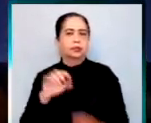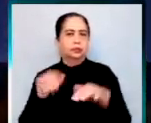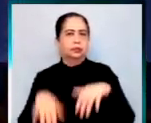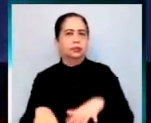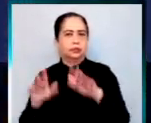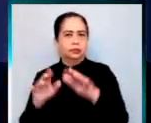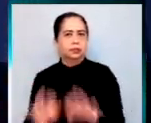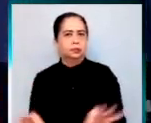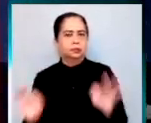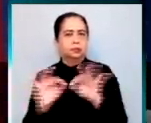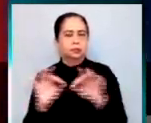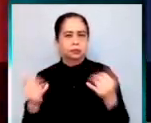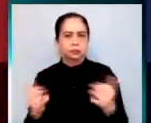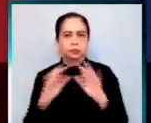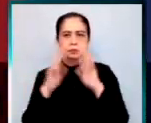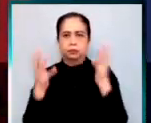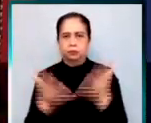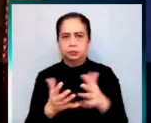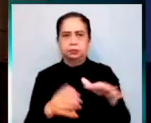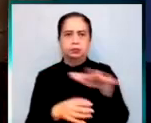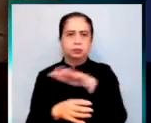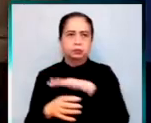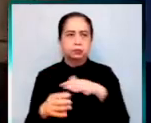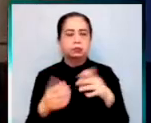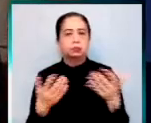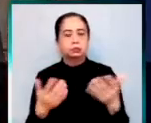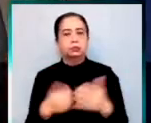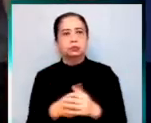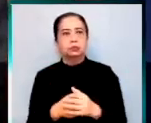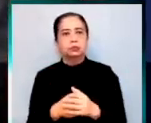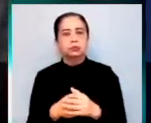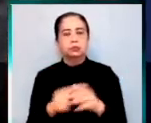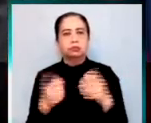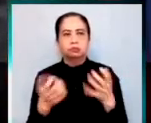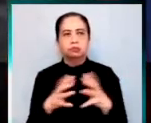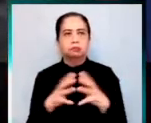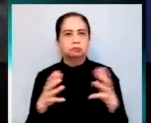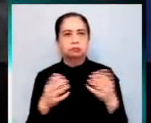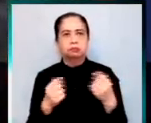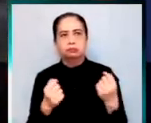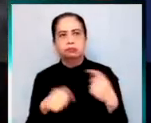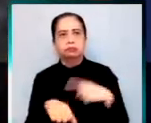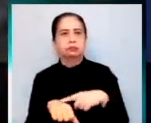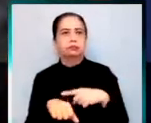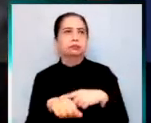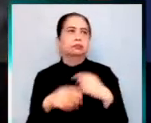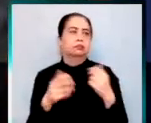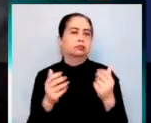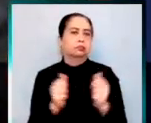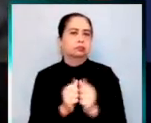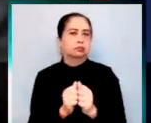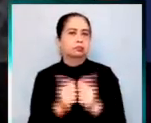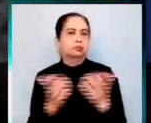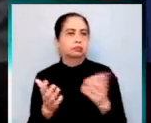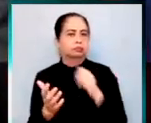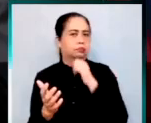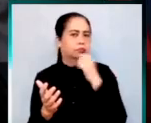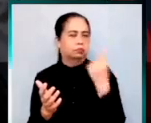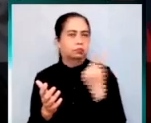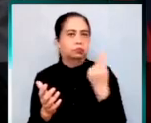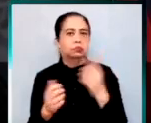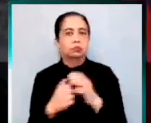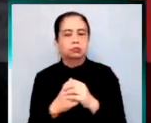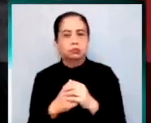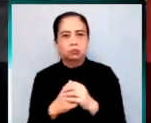global throughway. I've spent a lot of time with not only